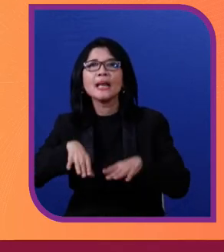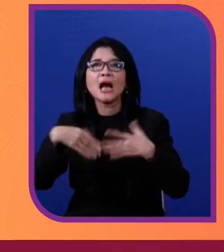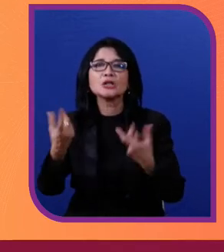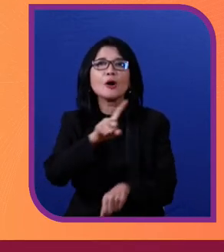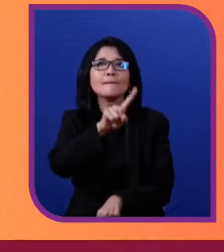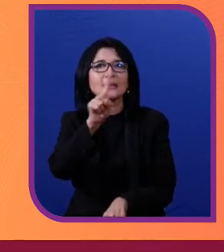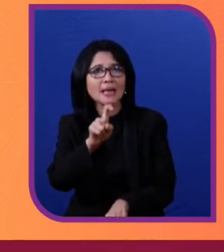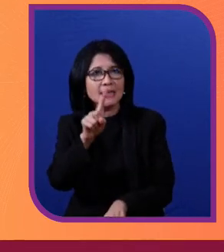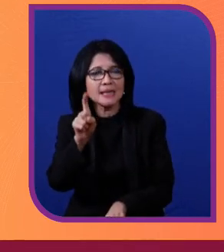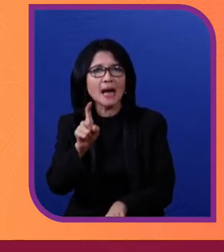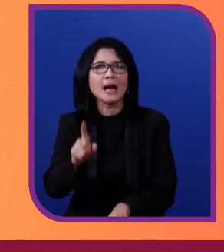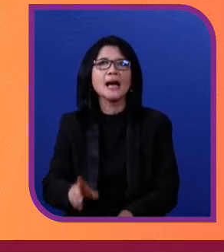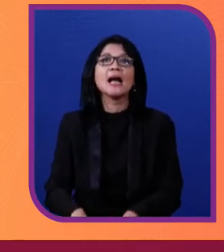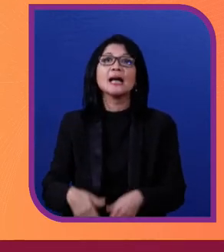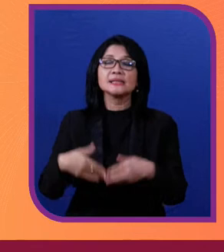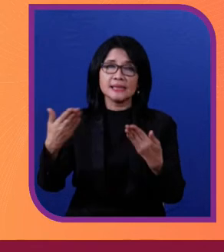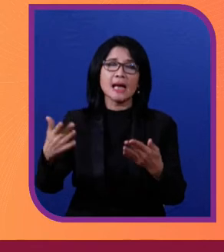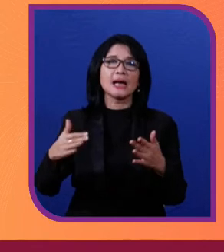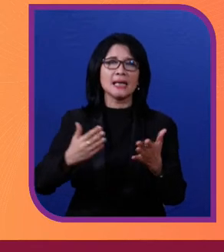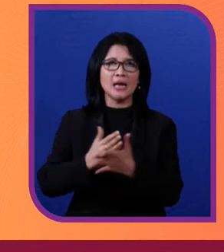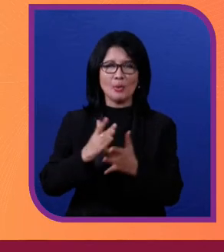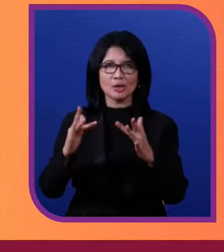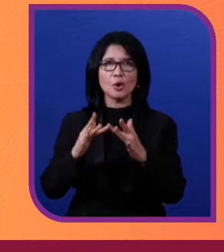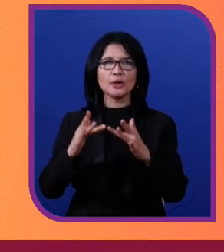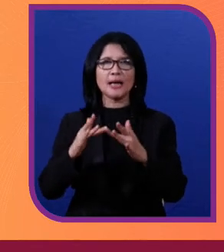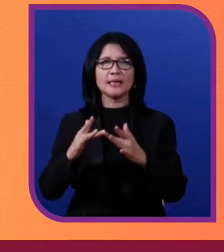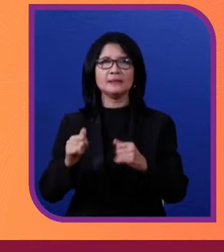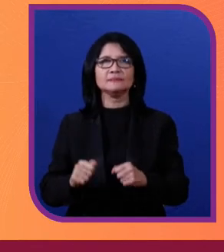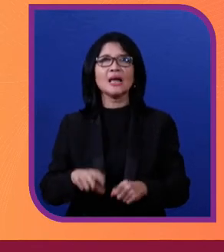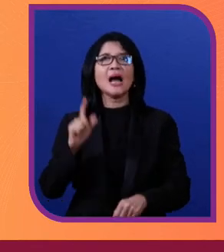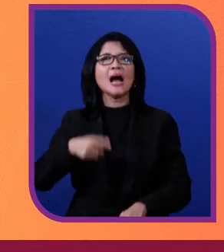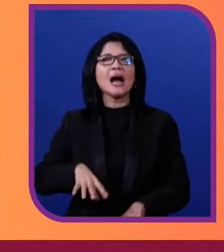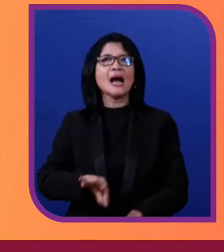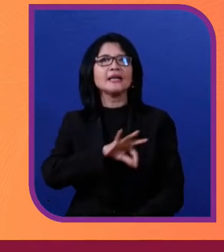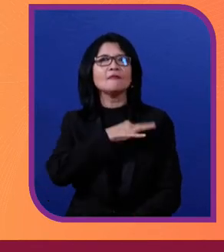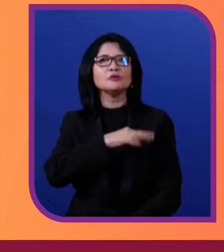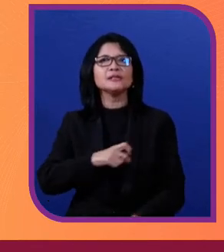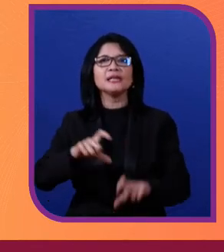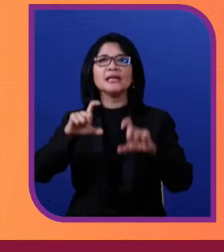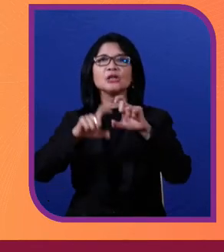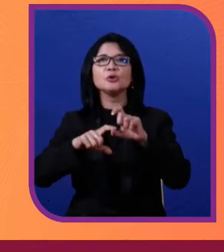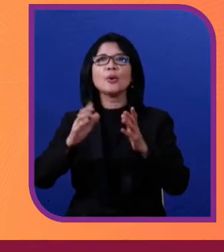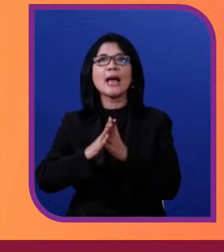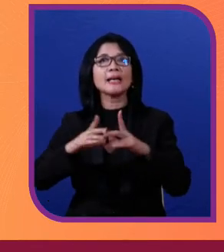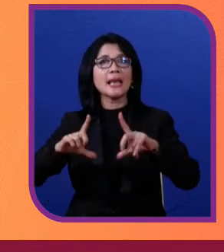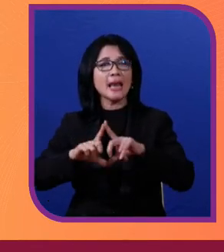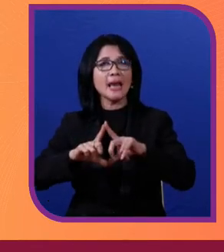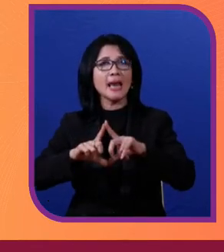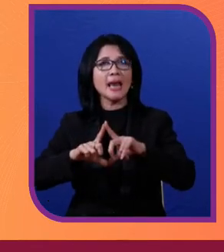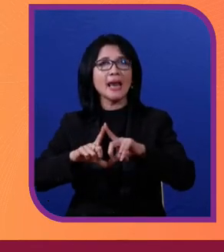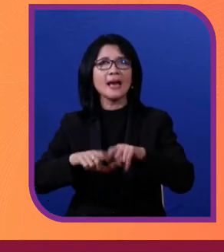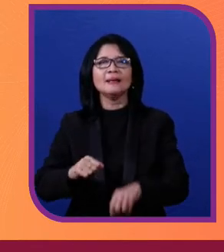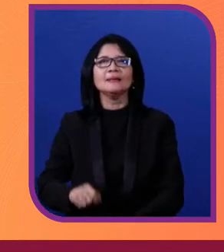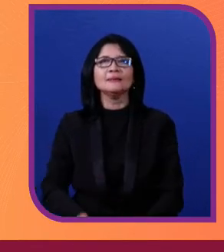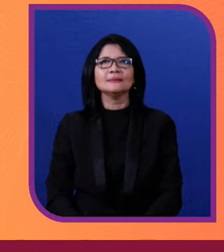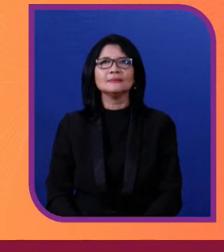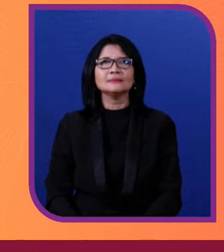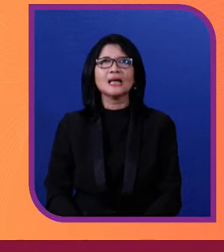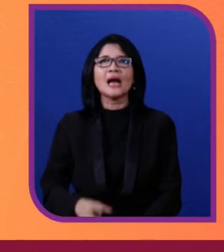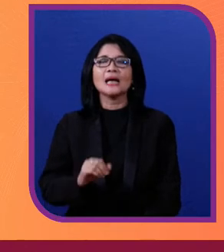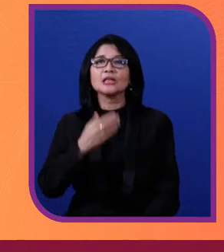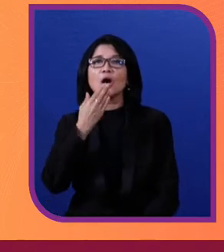acquisition up functions so please to post your question rute Tum meeting online